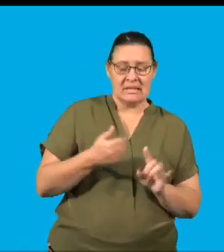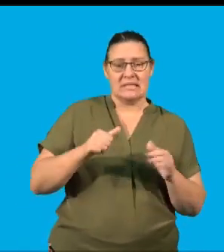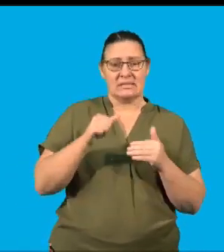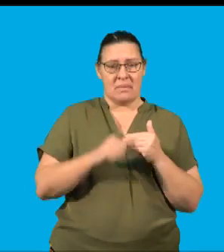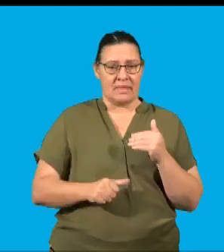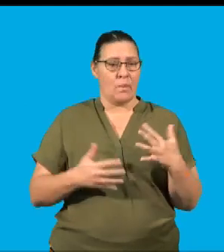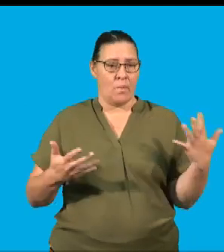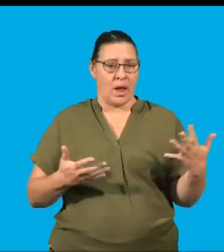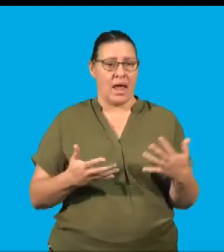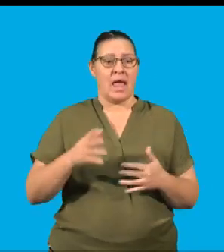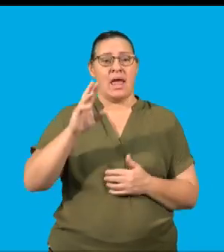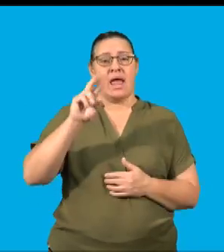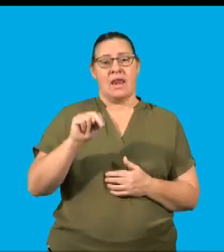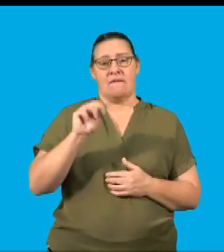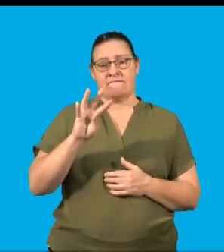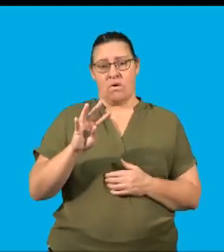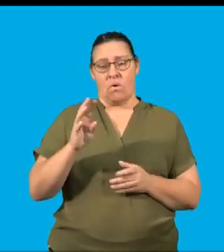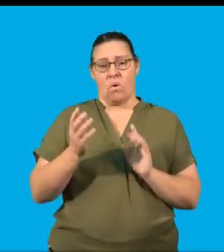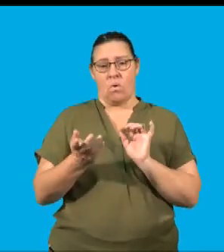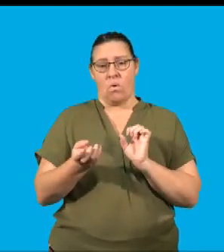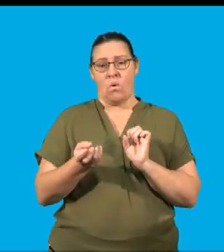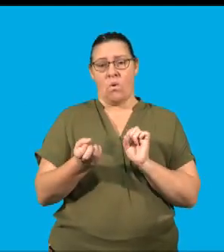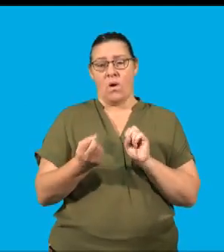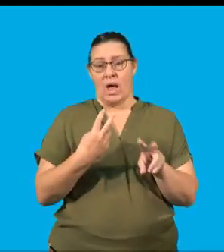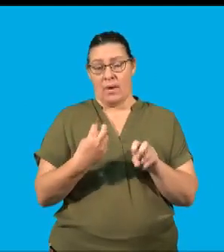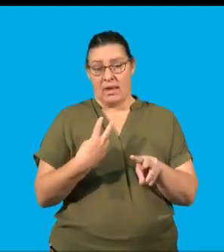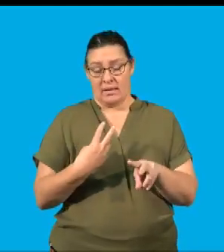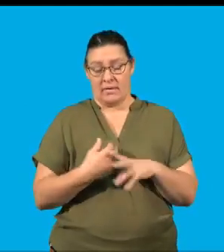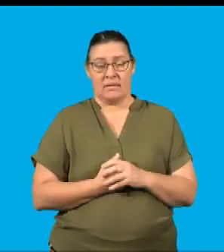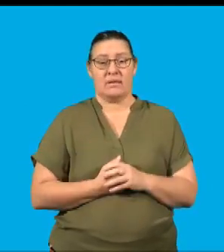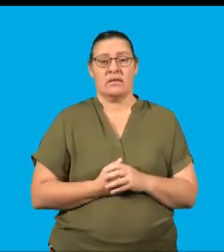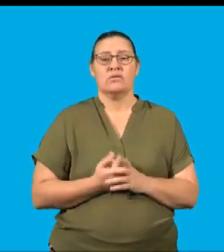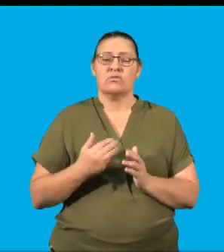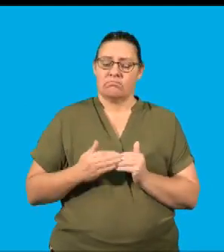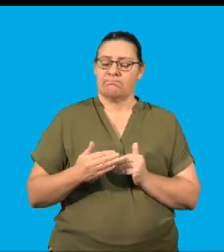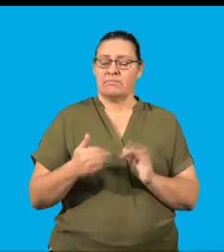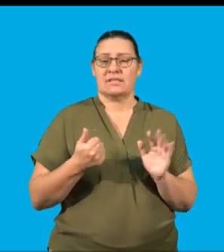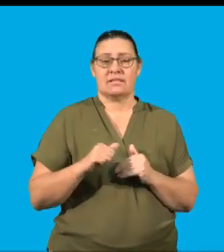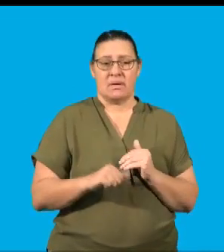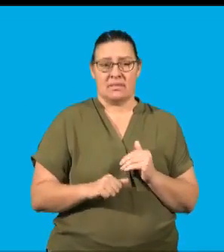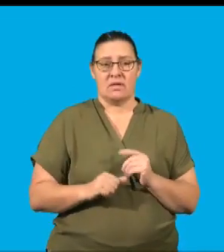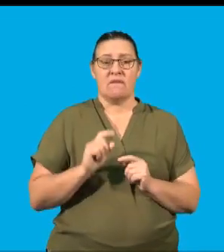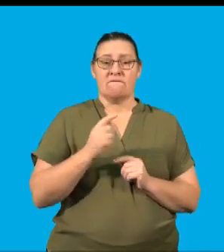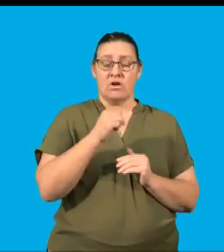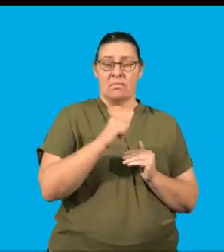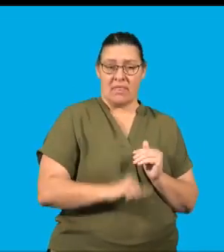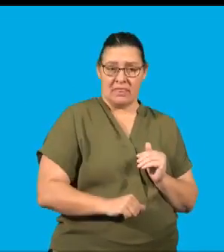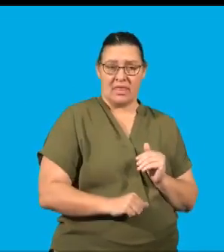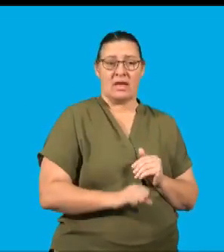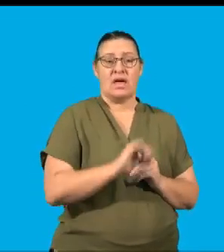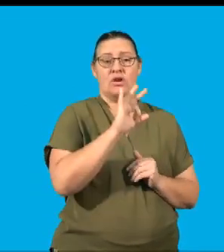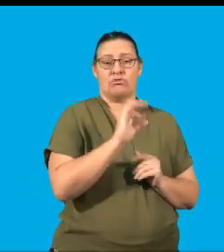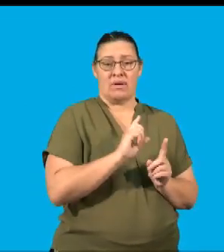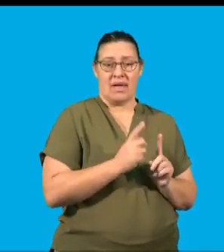the N4 highway. So these fatalities, they occurred over a period of 6 months, meaning in the first month it was